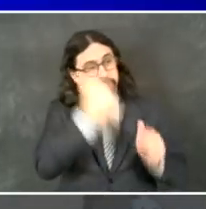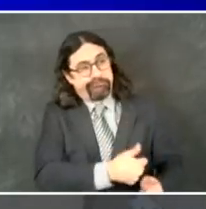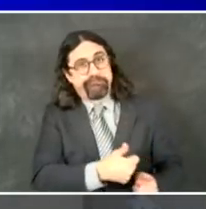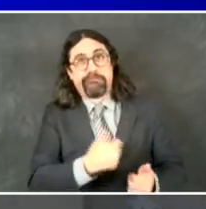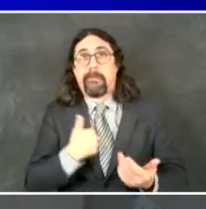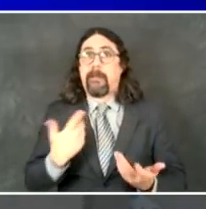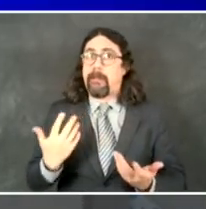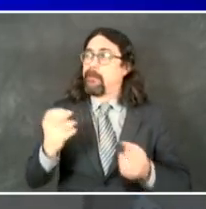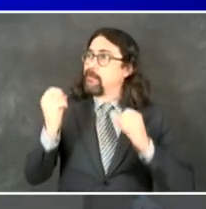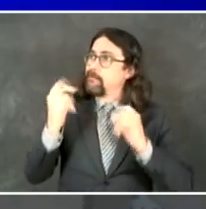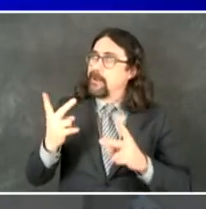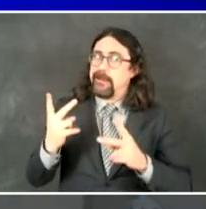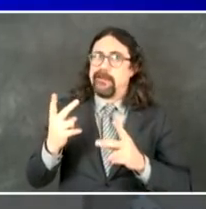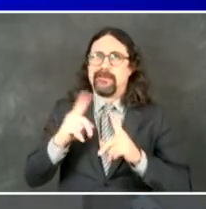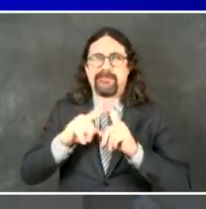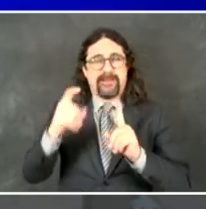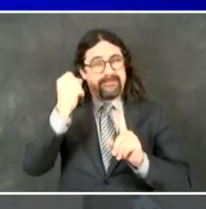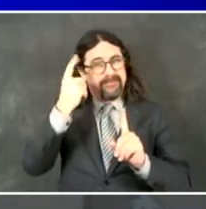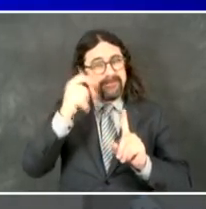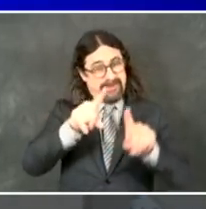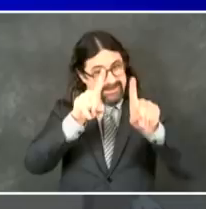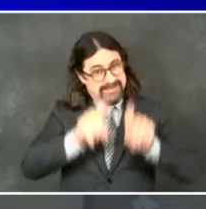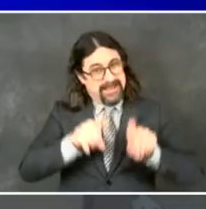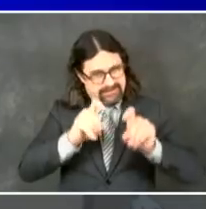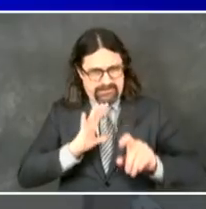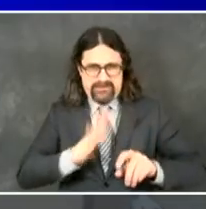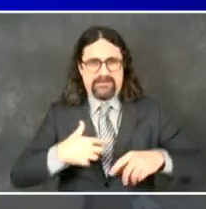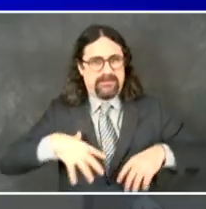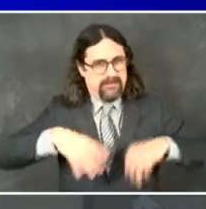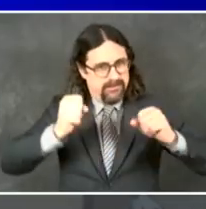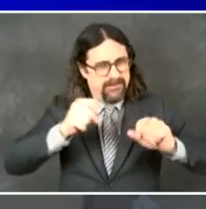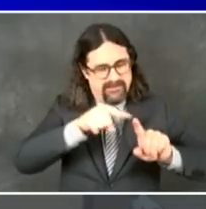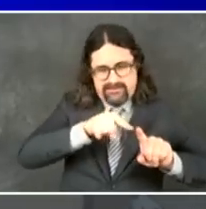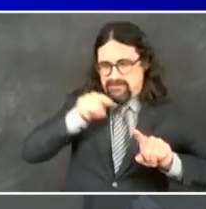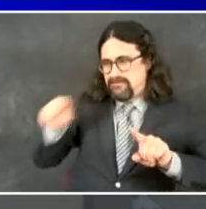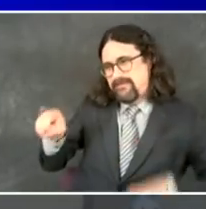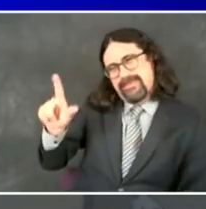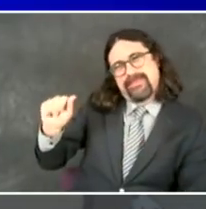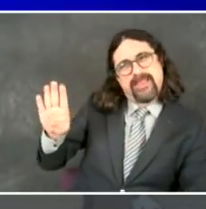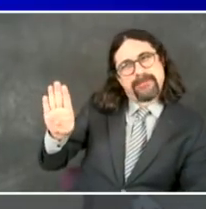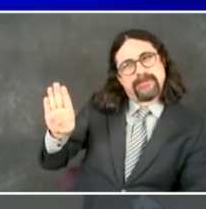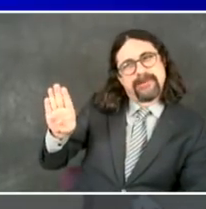capacity is there. That needs to be fixed immediately so we can take a big step forward in May.